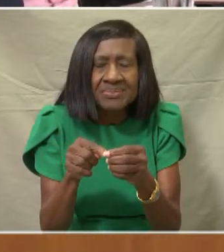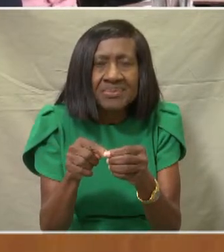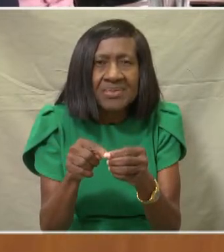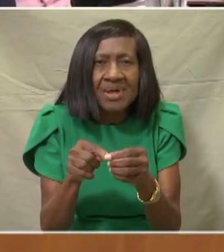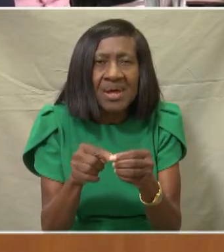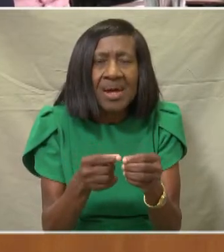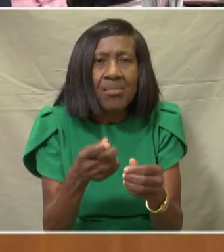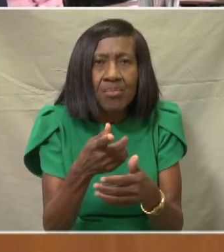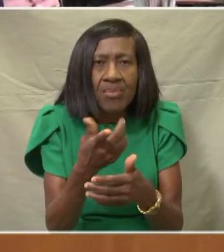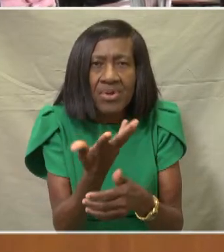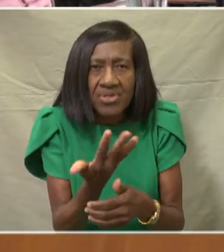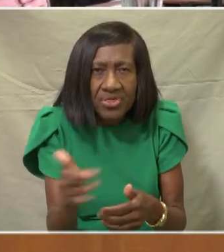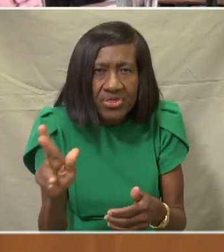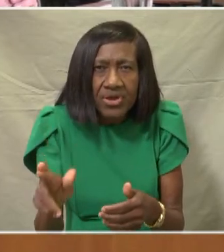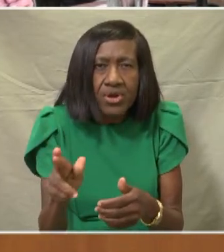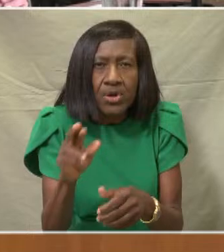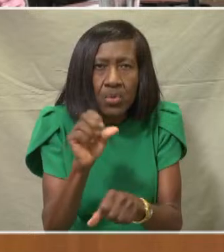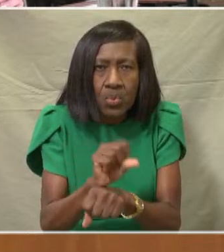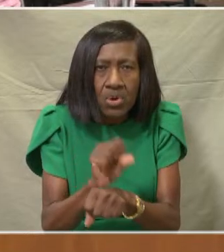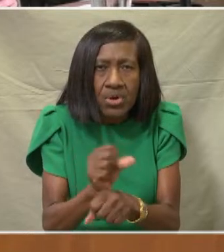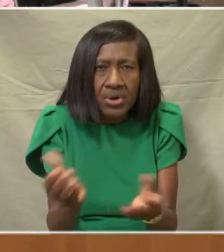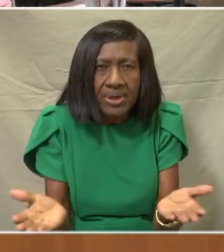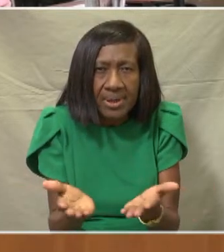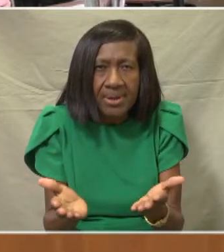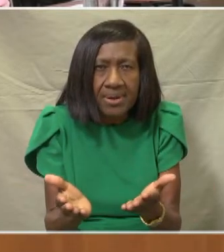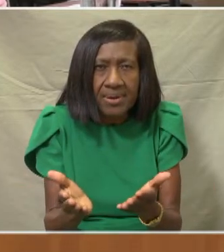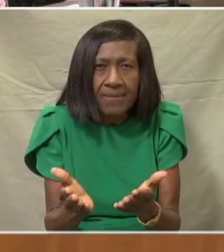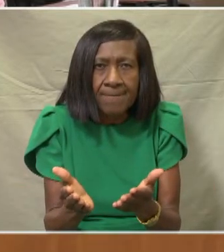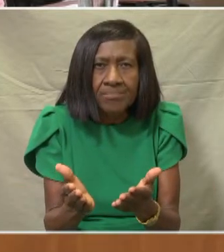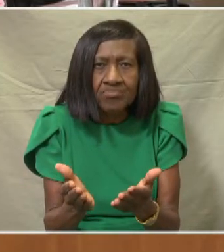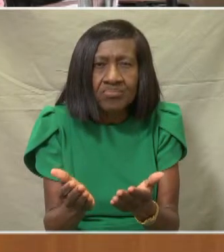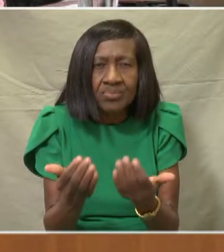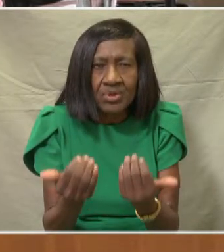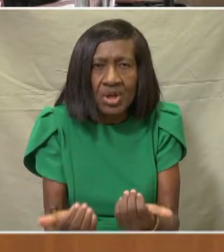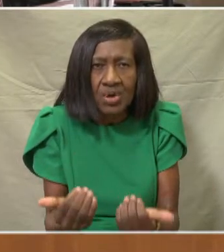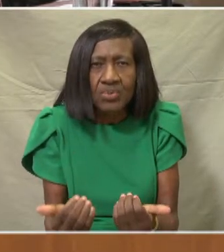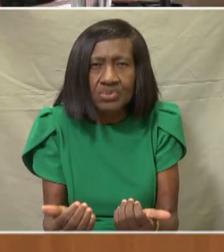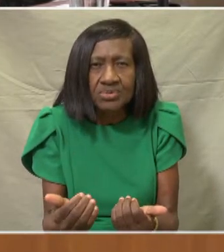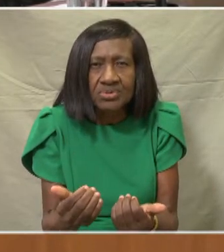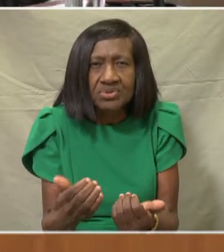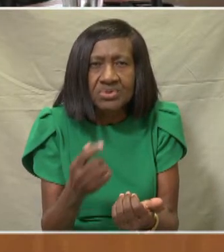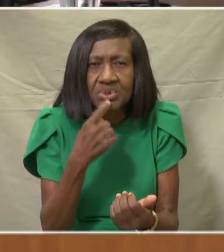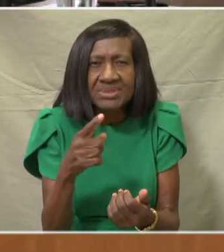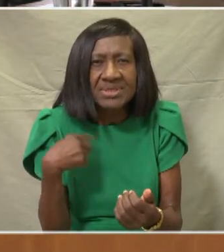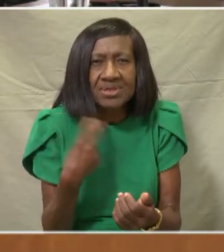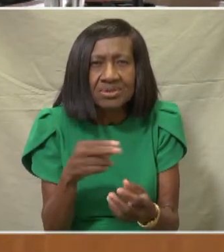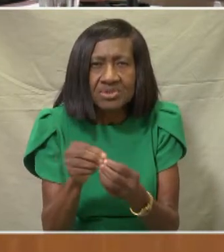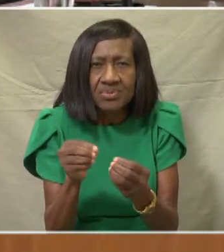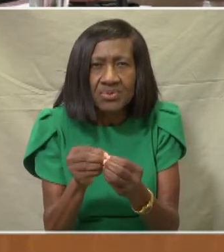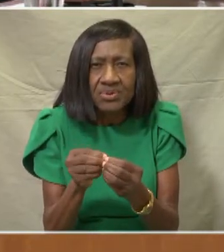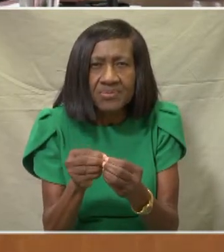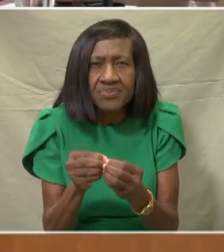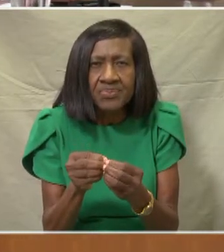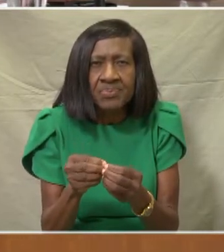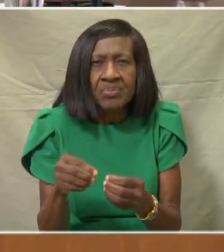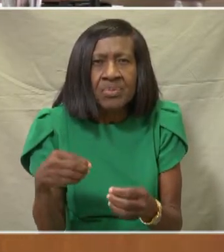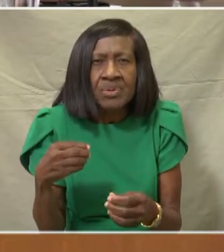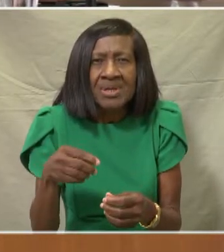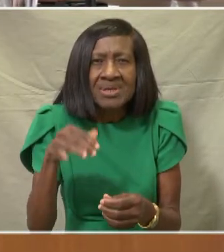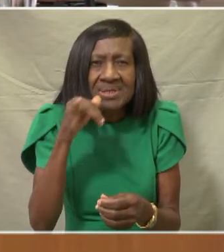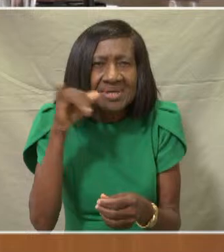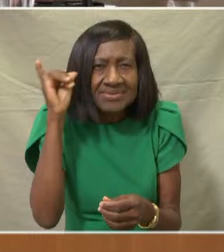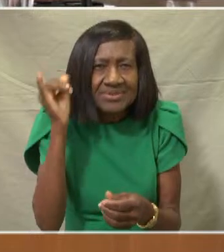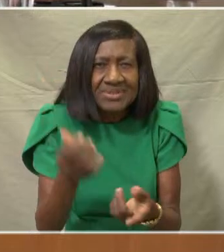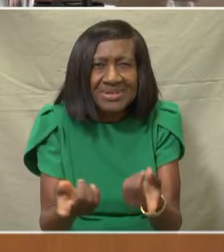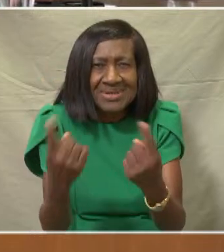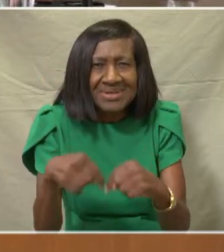mission. So I'm going to explain a little bit about what that actually looks like in practice. So as my colleague Rob mentioned, we only arrived yesterday